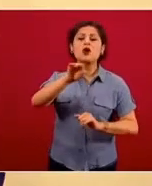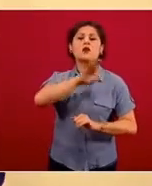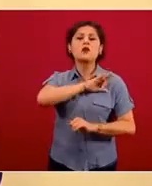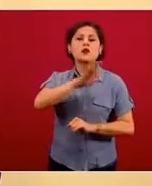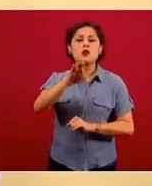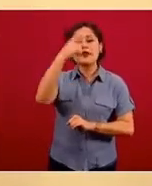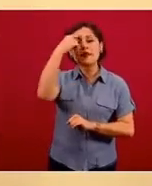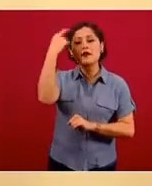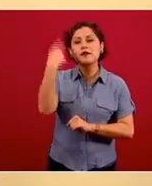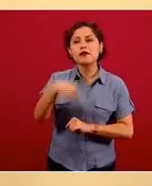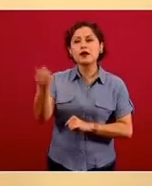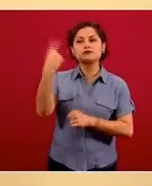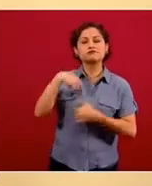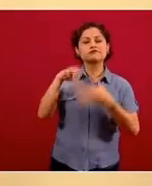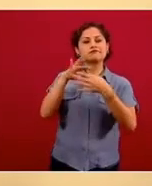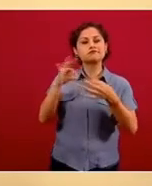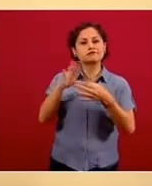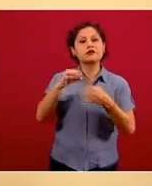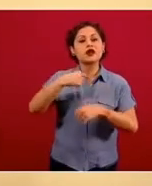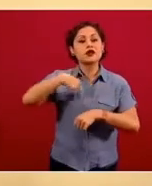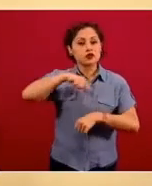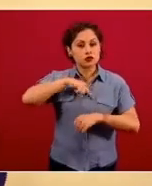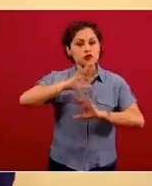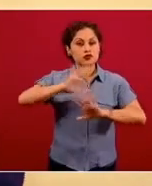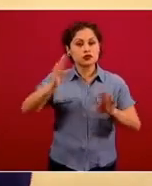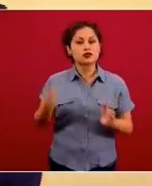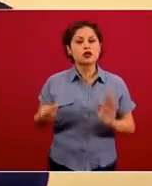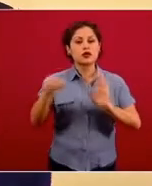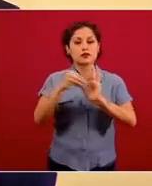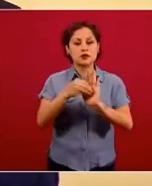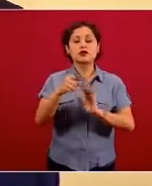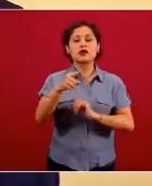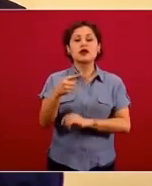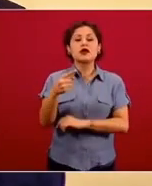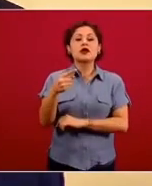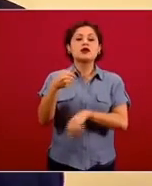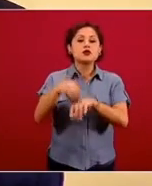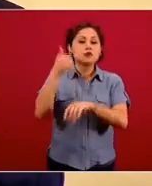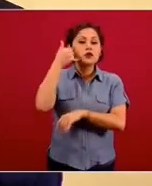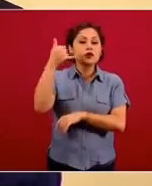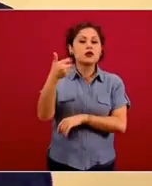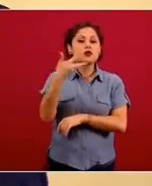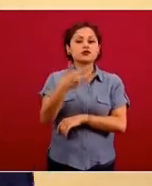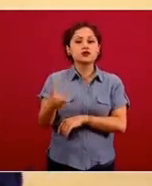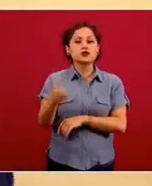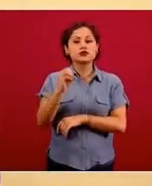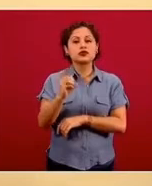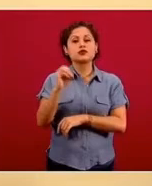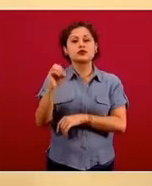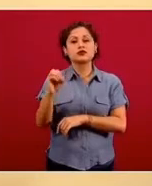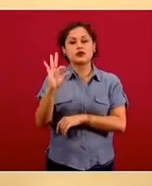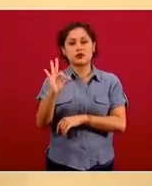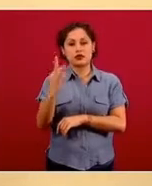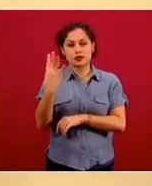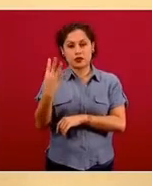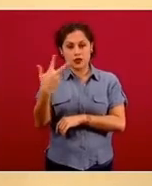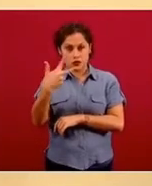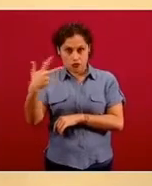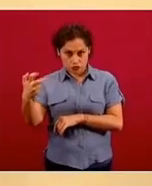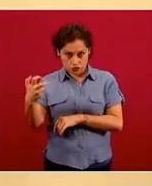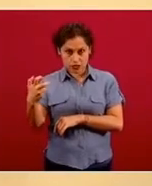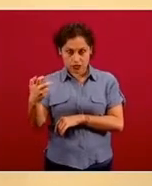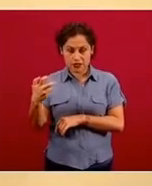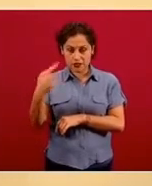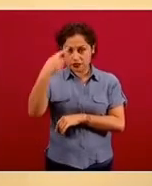those people, every single people who is exhibiting some alarm signs, can communicate to the numbers that